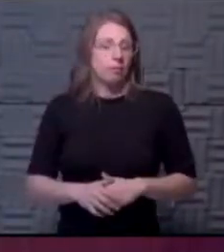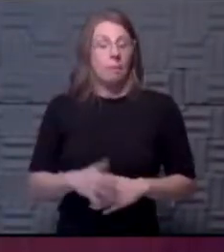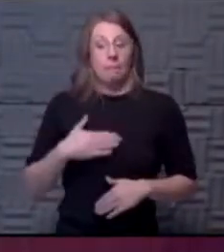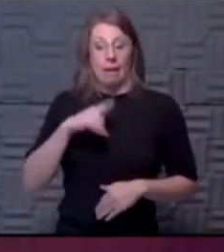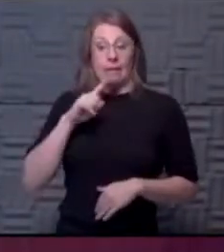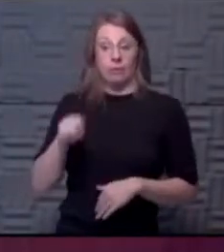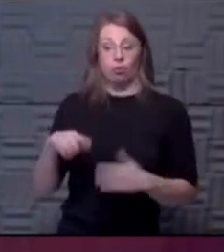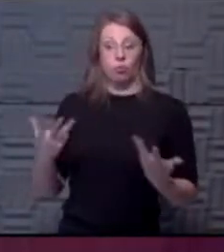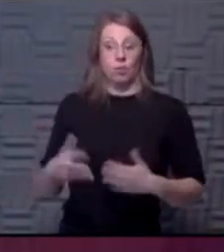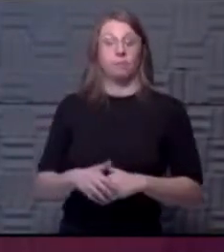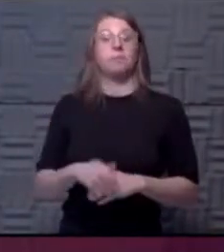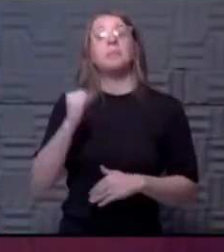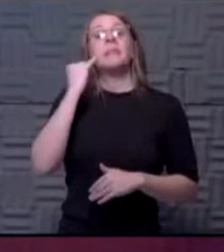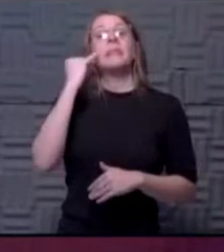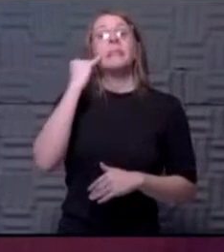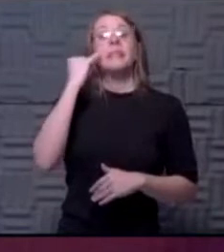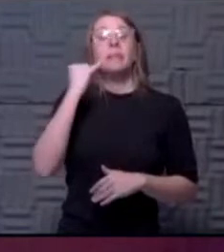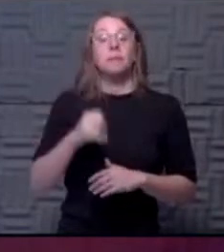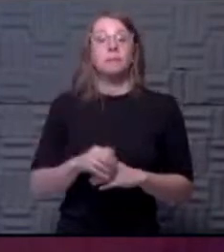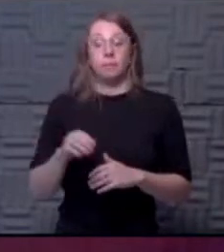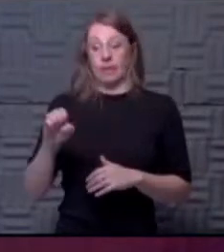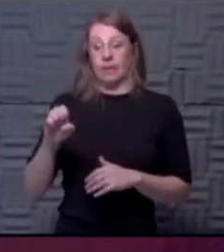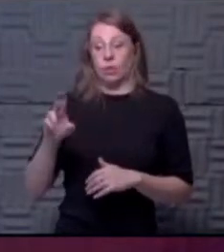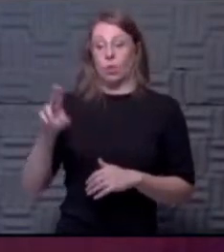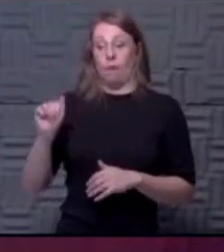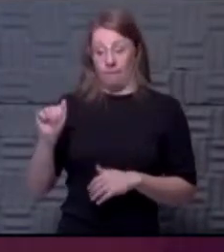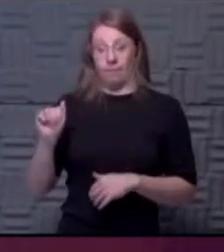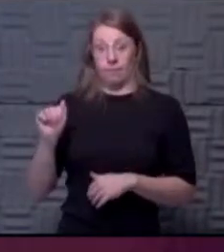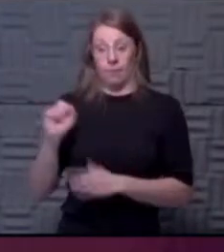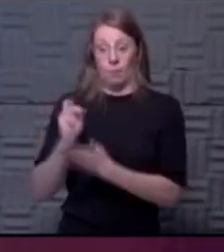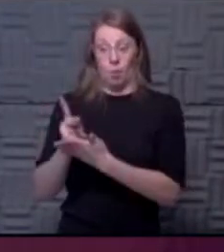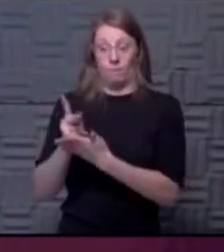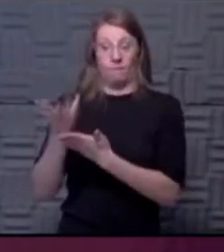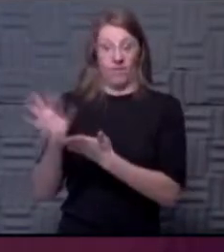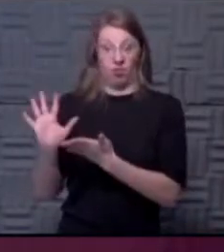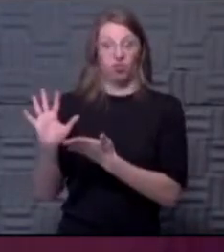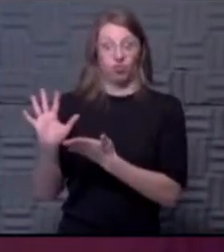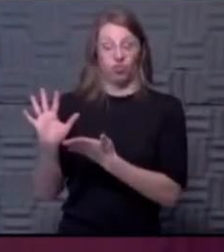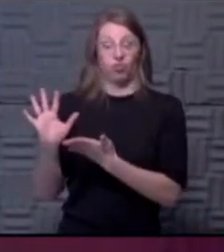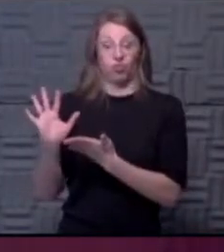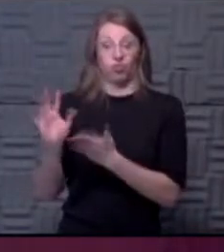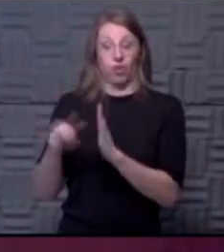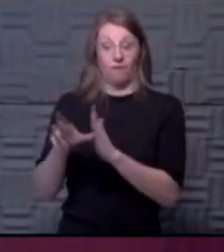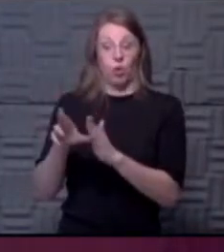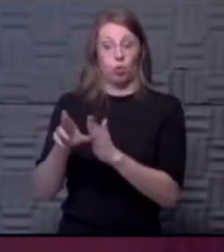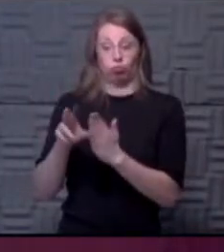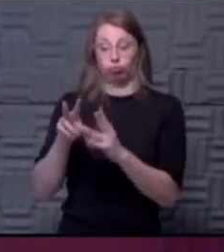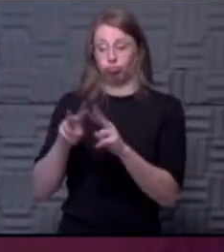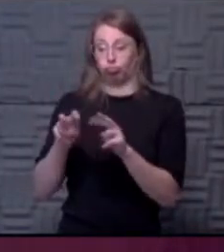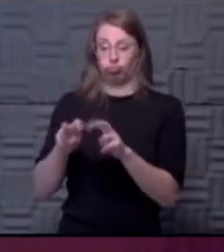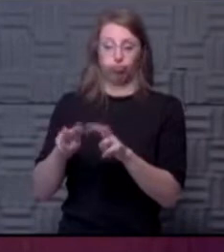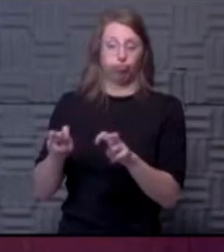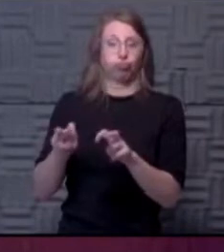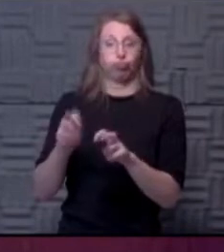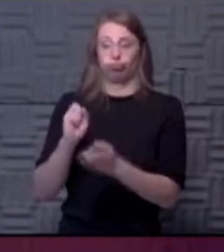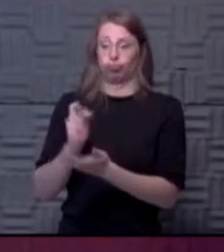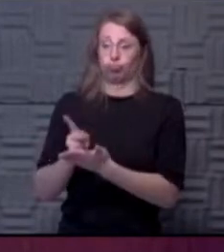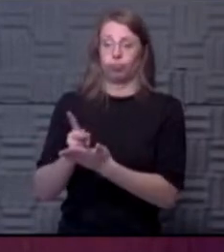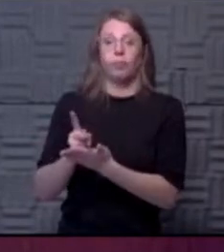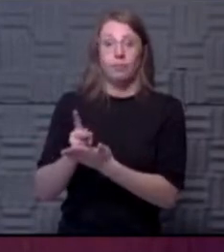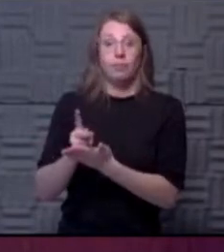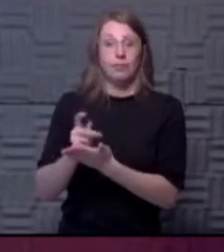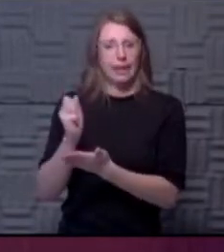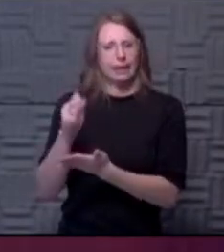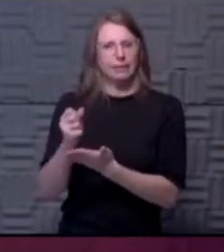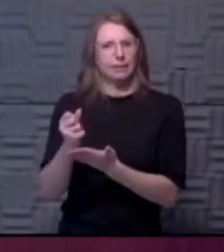answer would be, if it gets EUA and is reviewed and given that approval, then the answer would